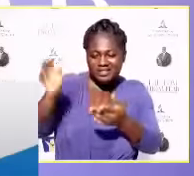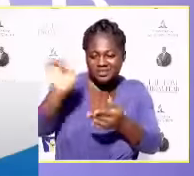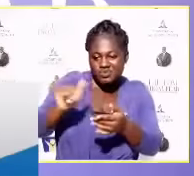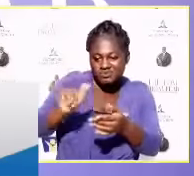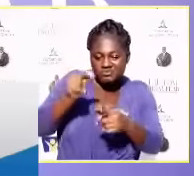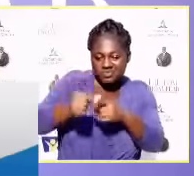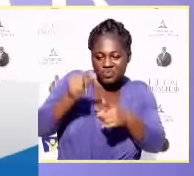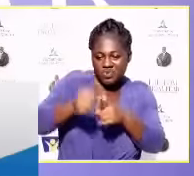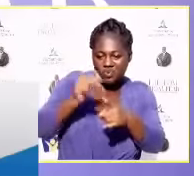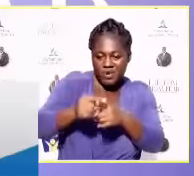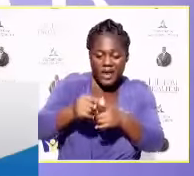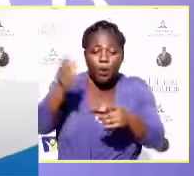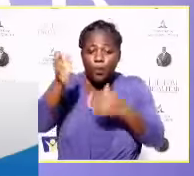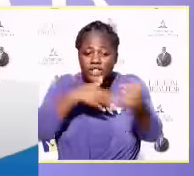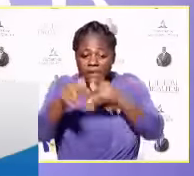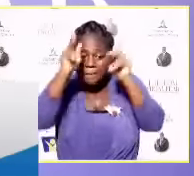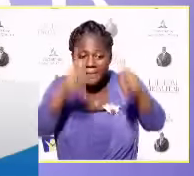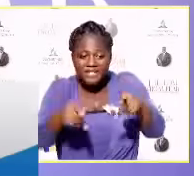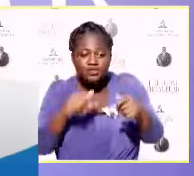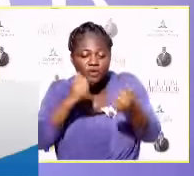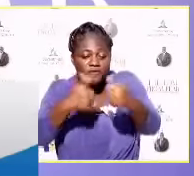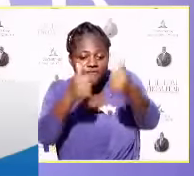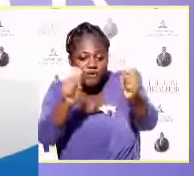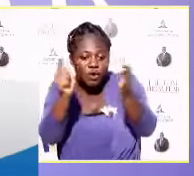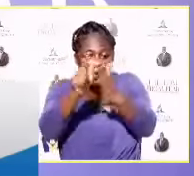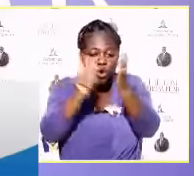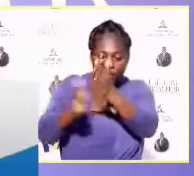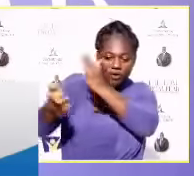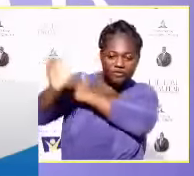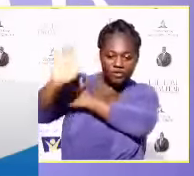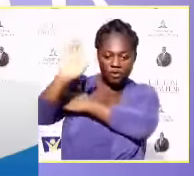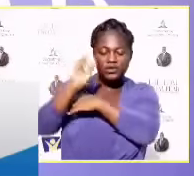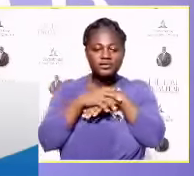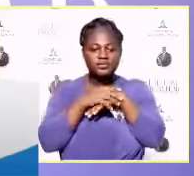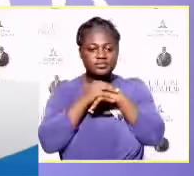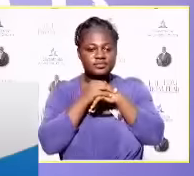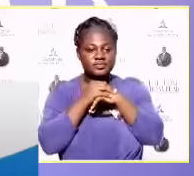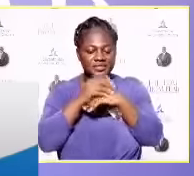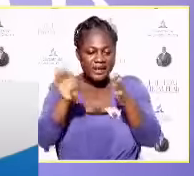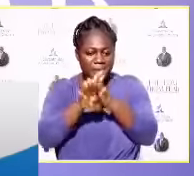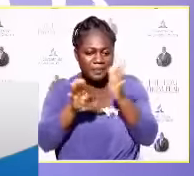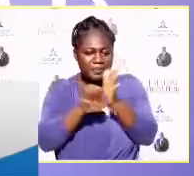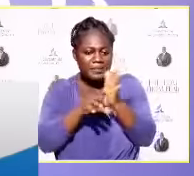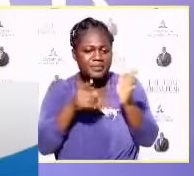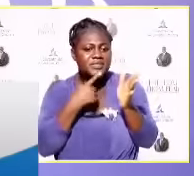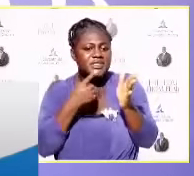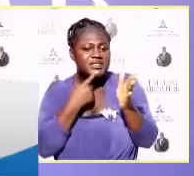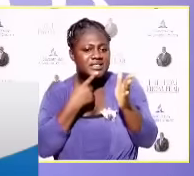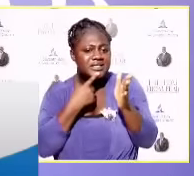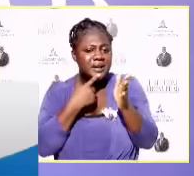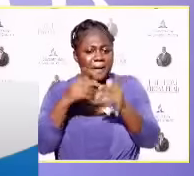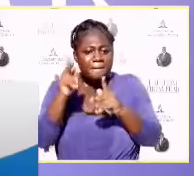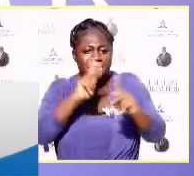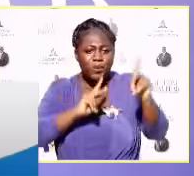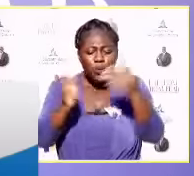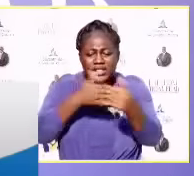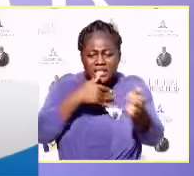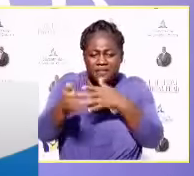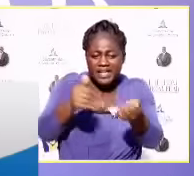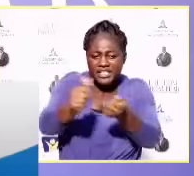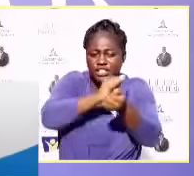What am I saying? Or what is the Bible saying? What destroyed Noah's world?